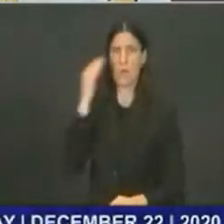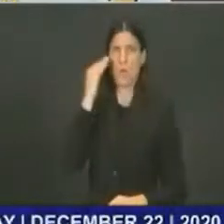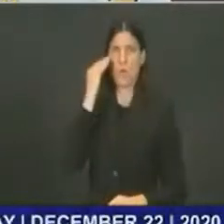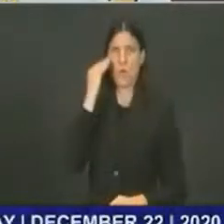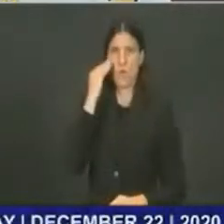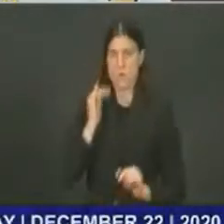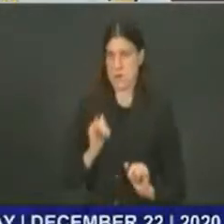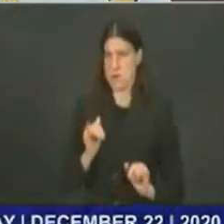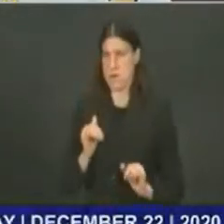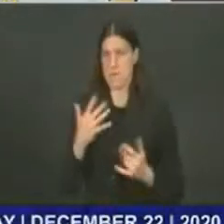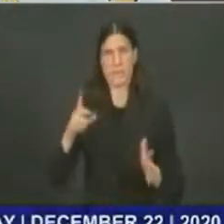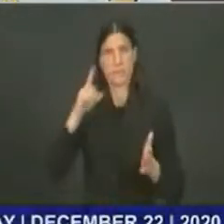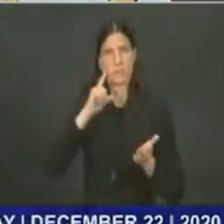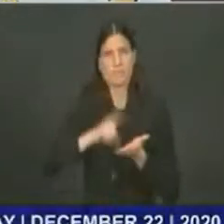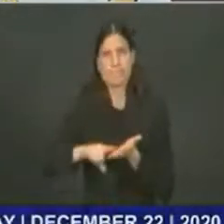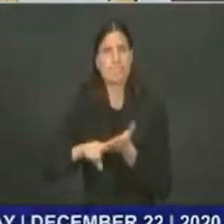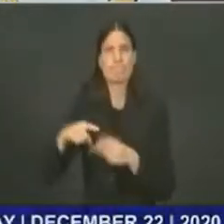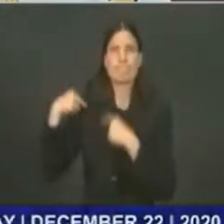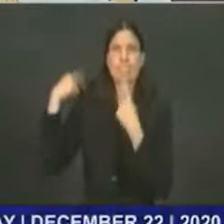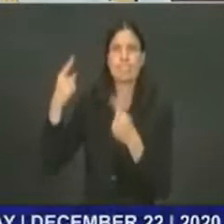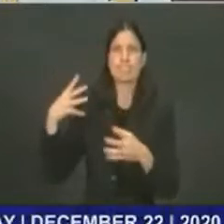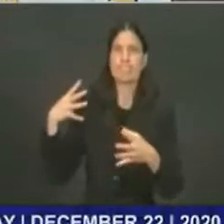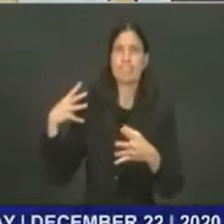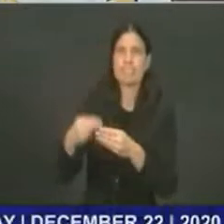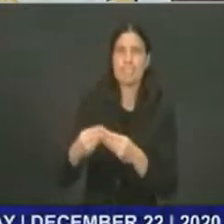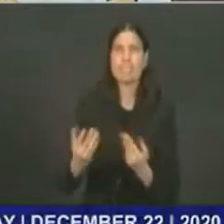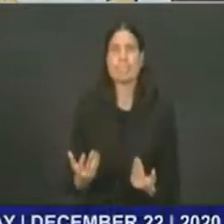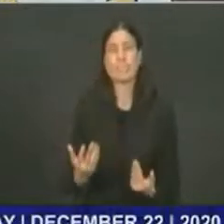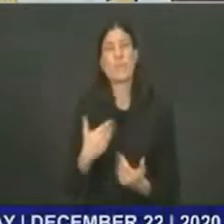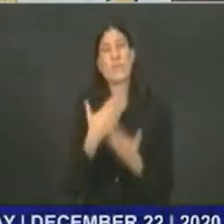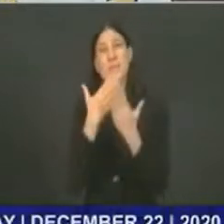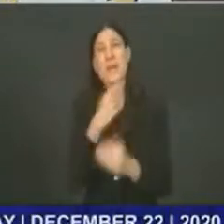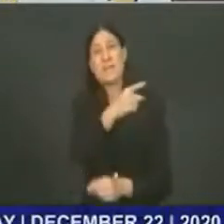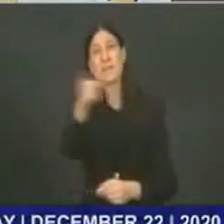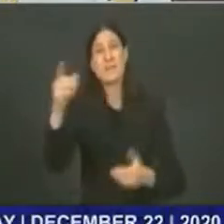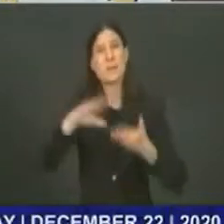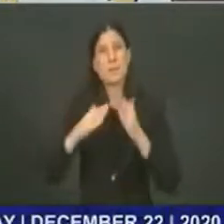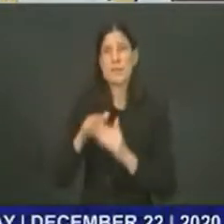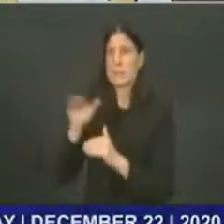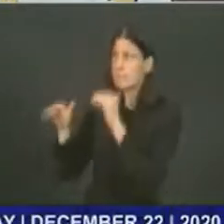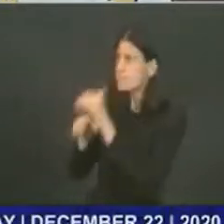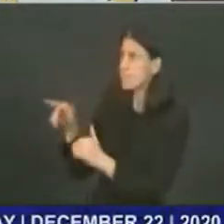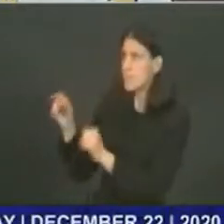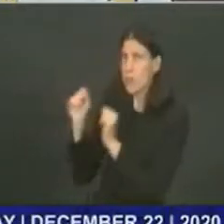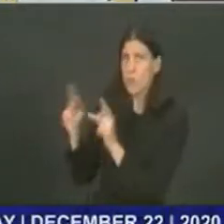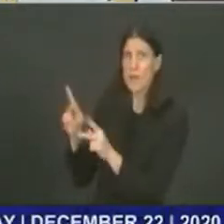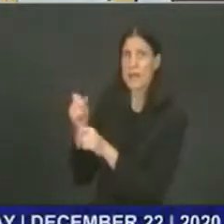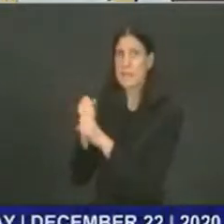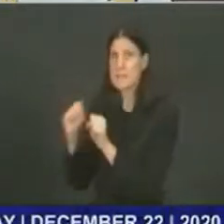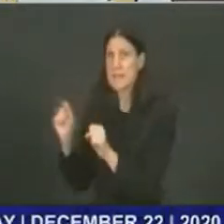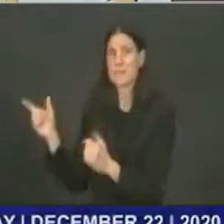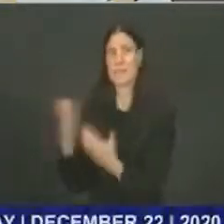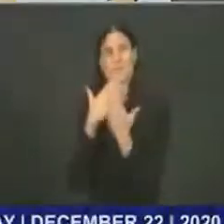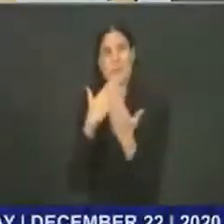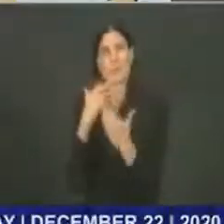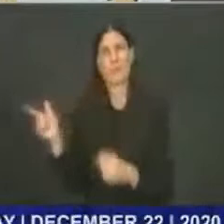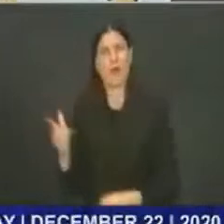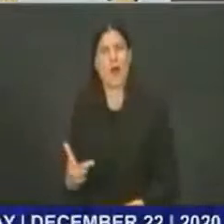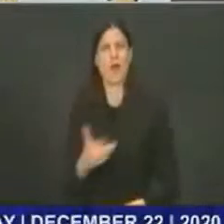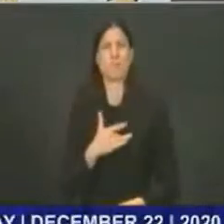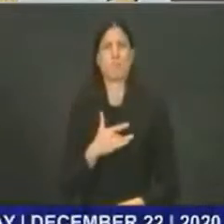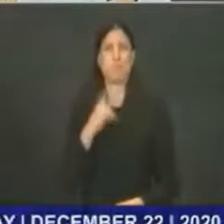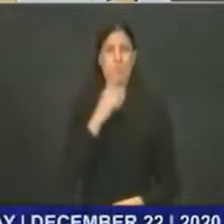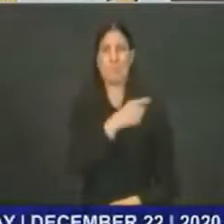everyone's kind thoughts and want to express appreciation. So to jump in, I want to hit on 3